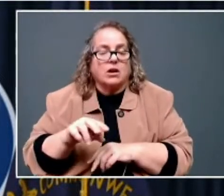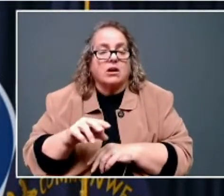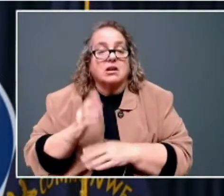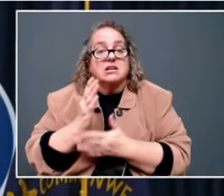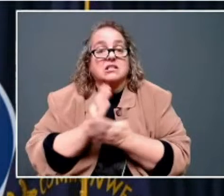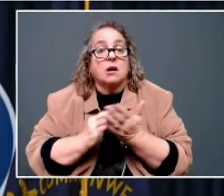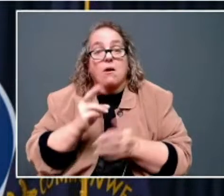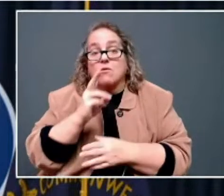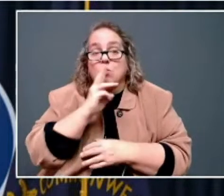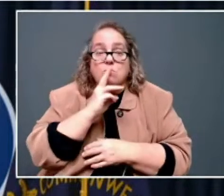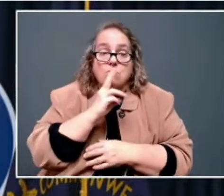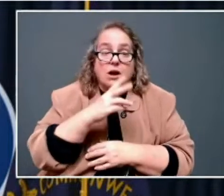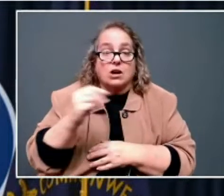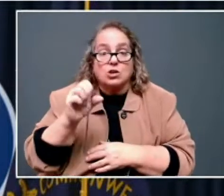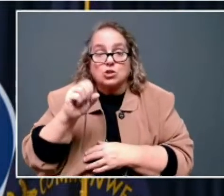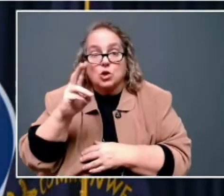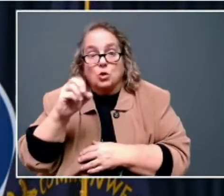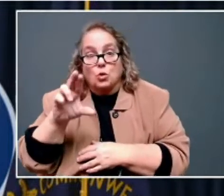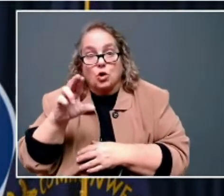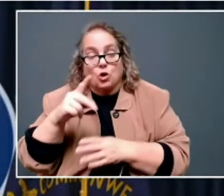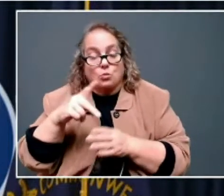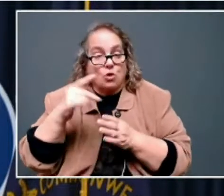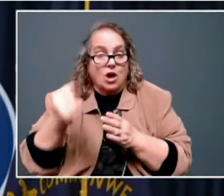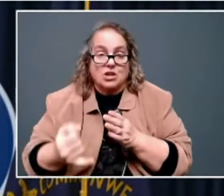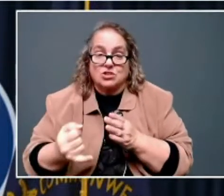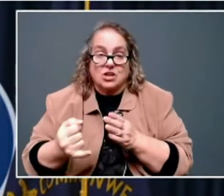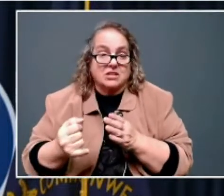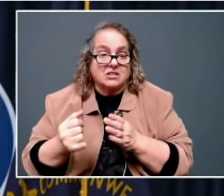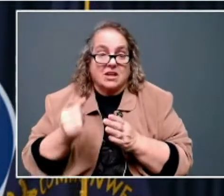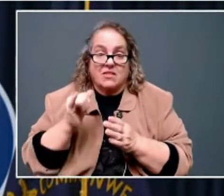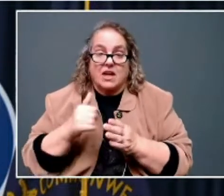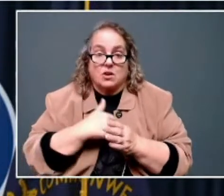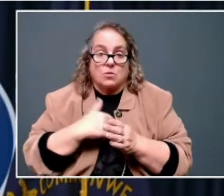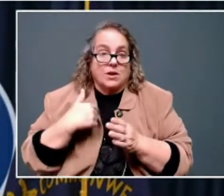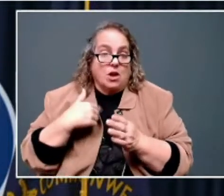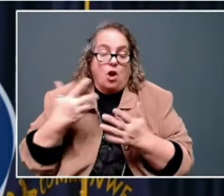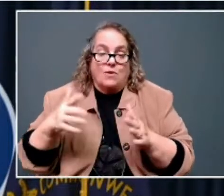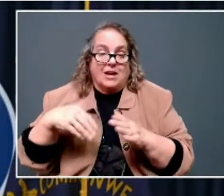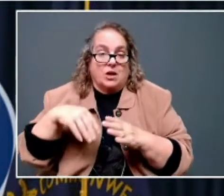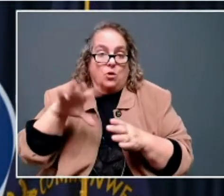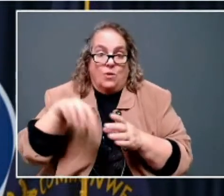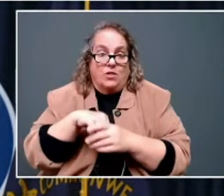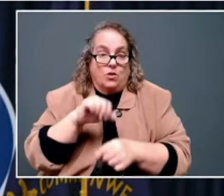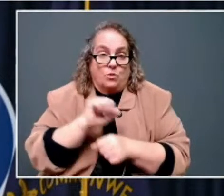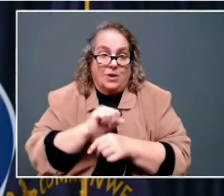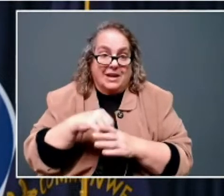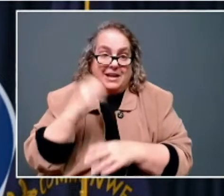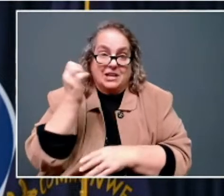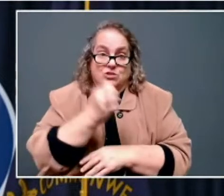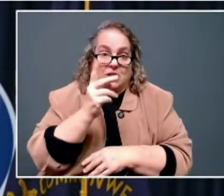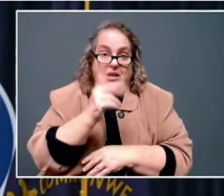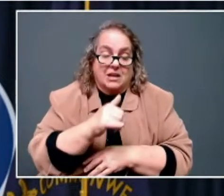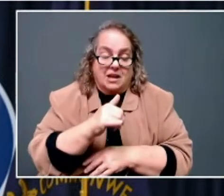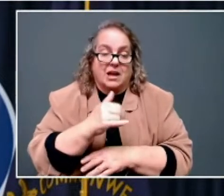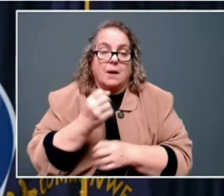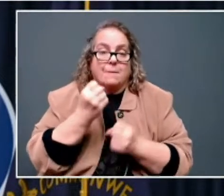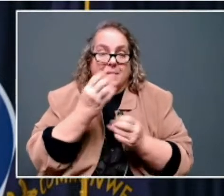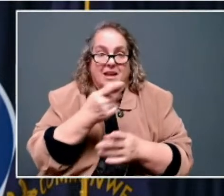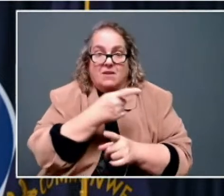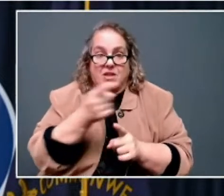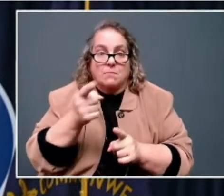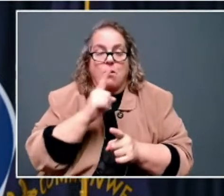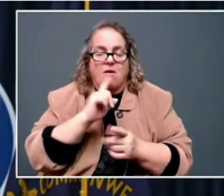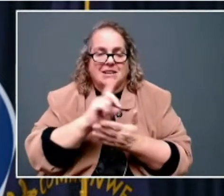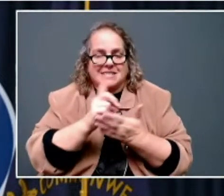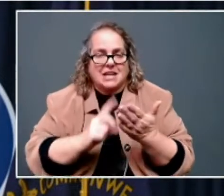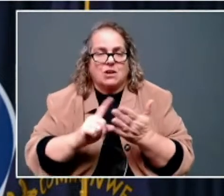and sewer projects that were already in the works in Eastern Kentucky, a number of them are designed to reduce the